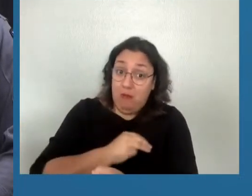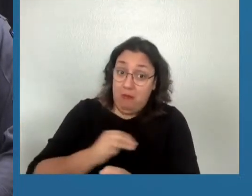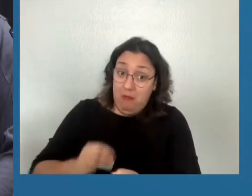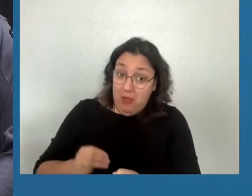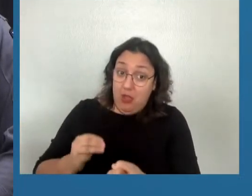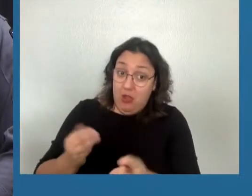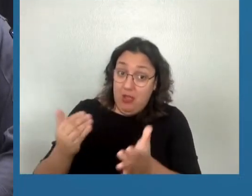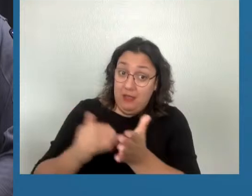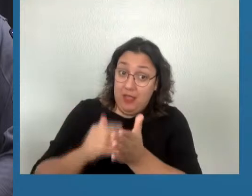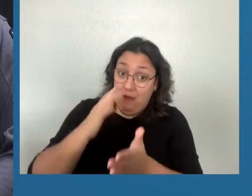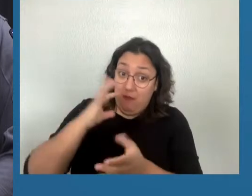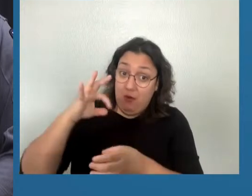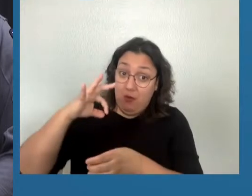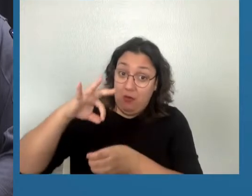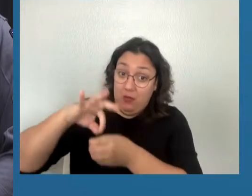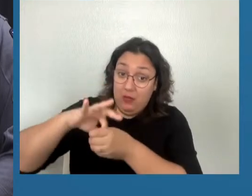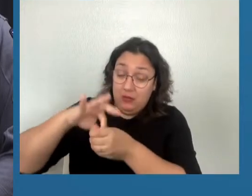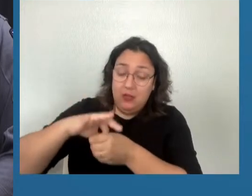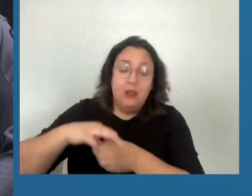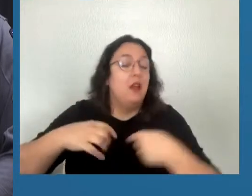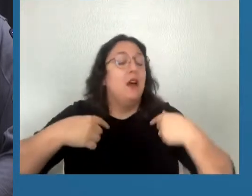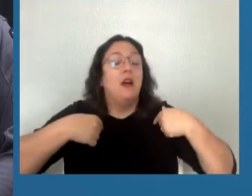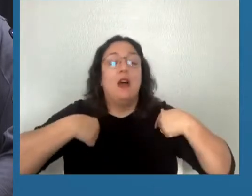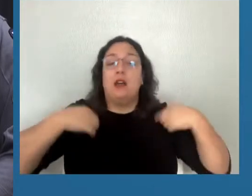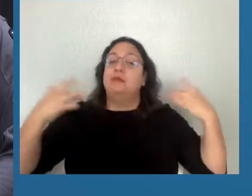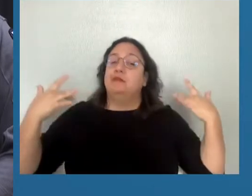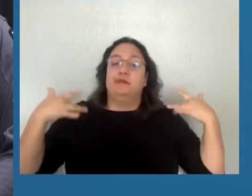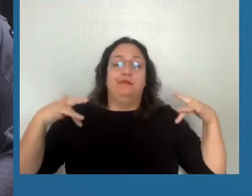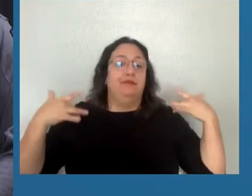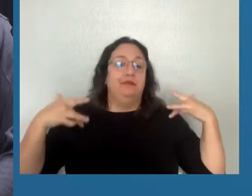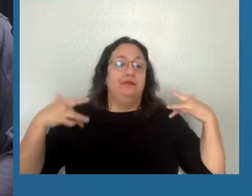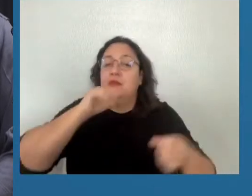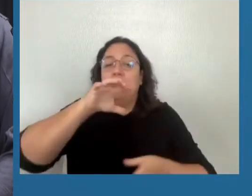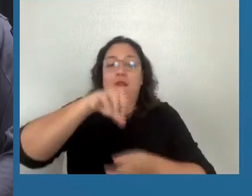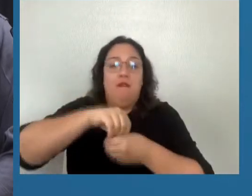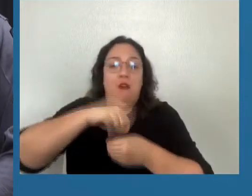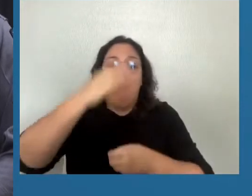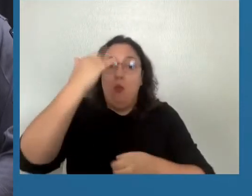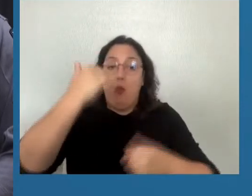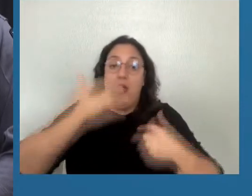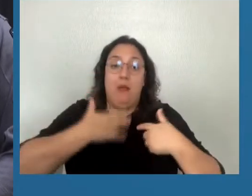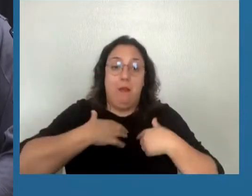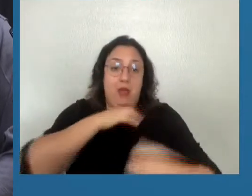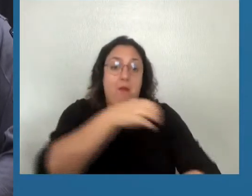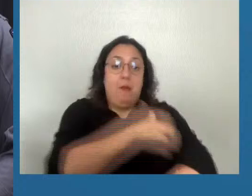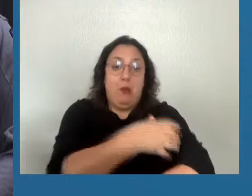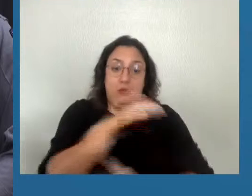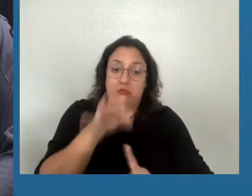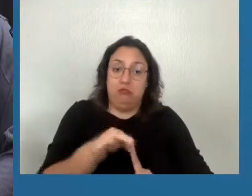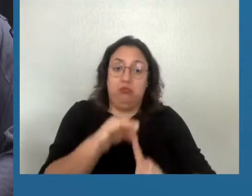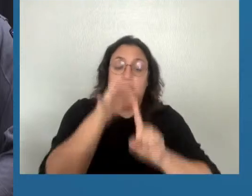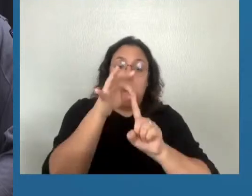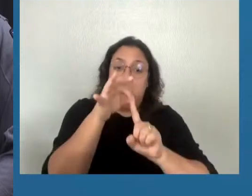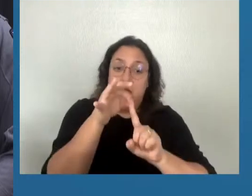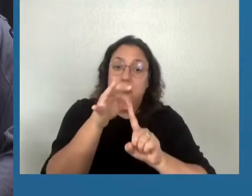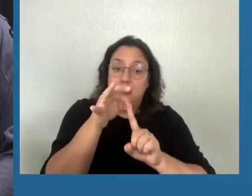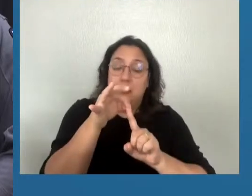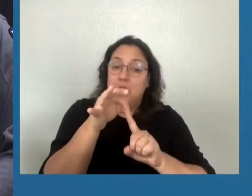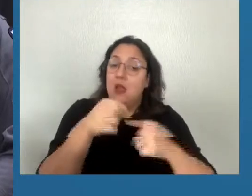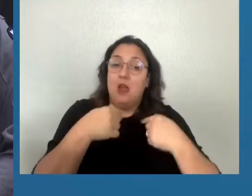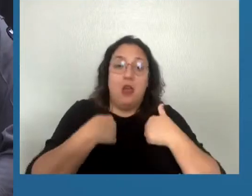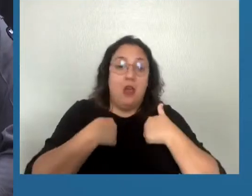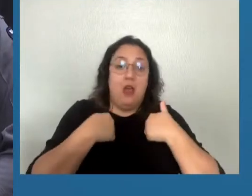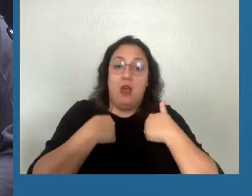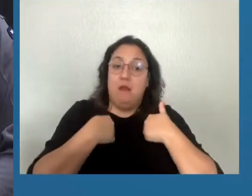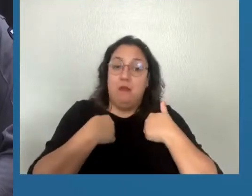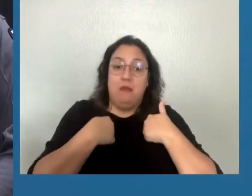involved in this primary season because of the unique powers that I have conferred to me, that I will not do anything to